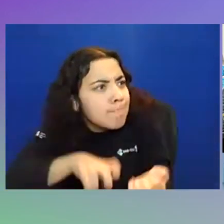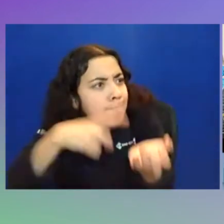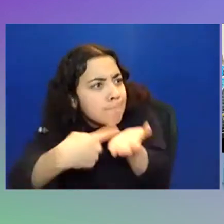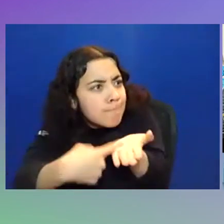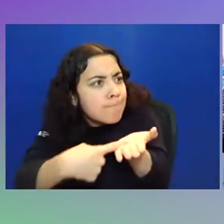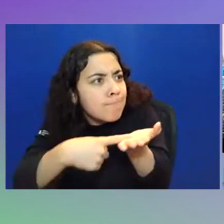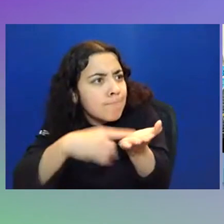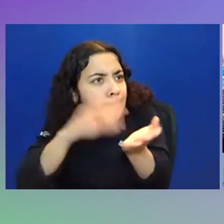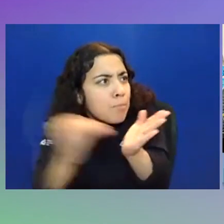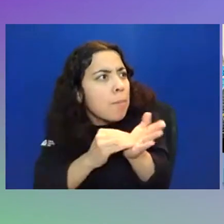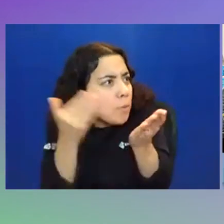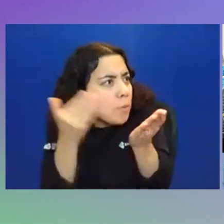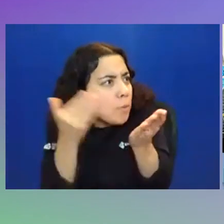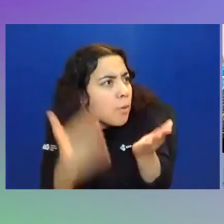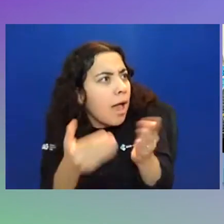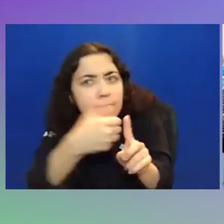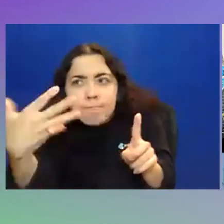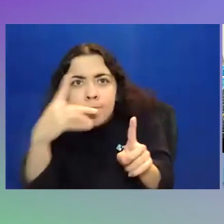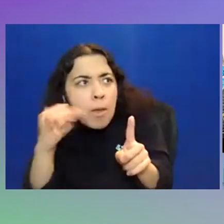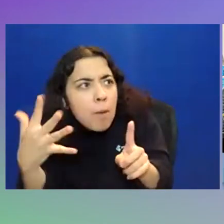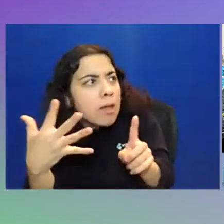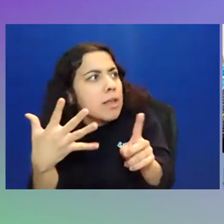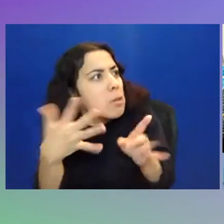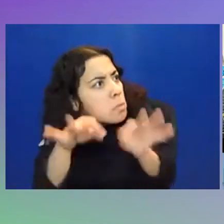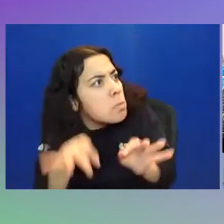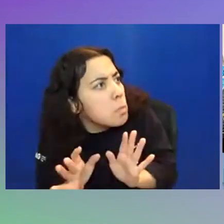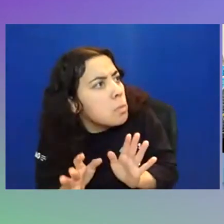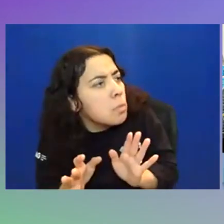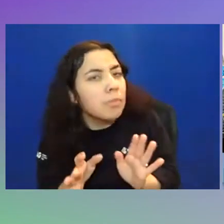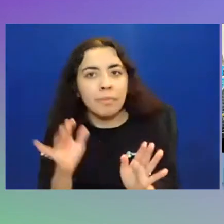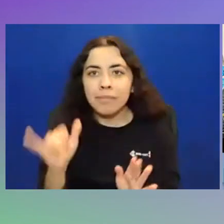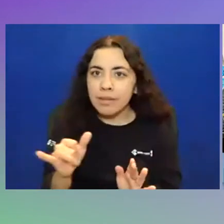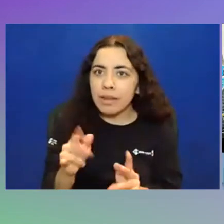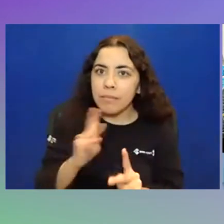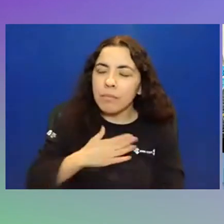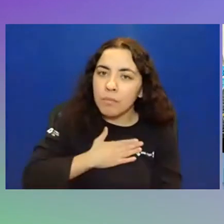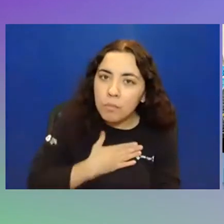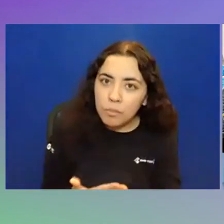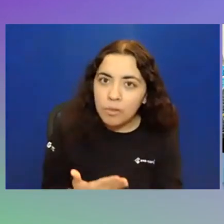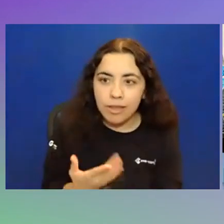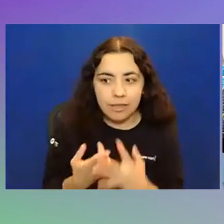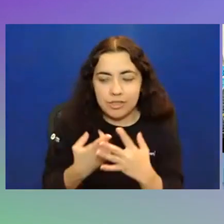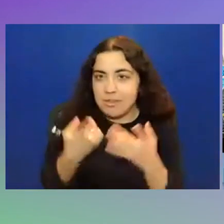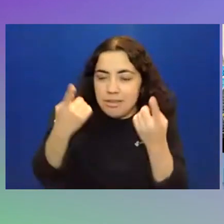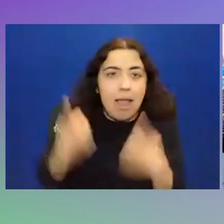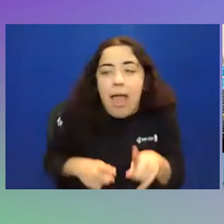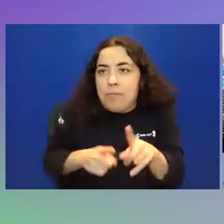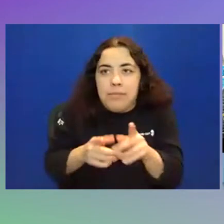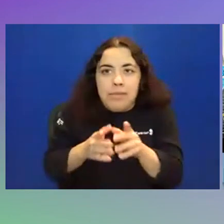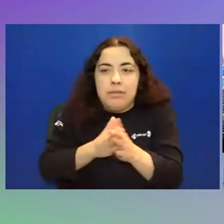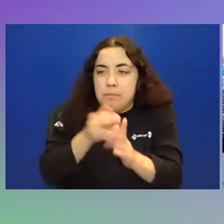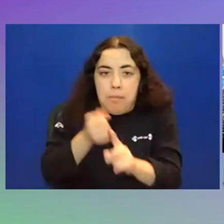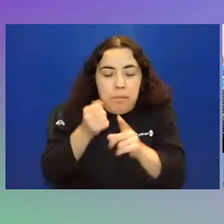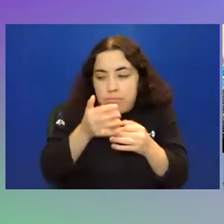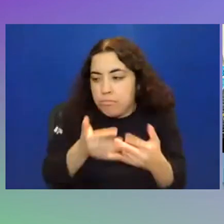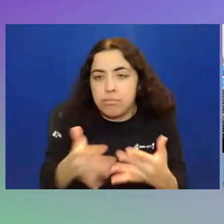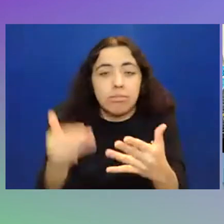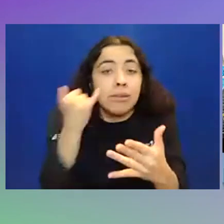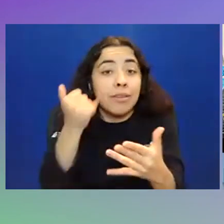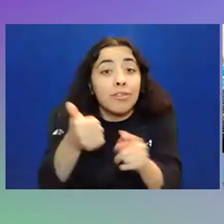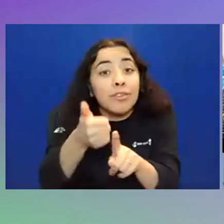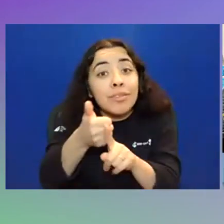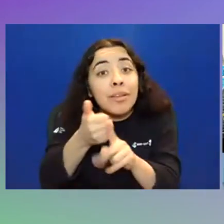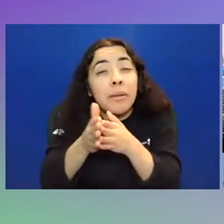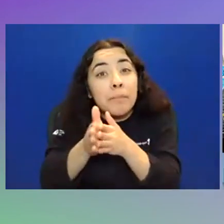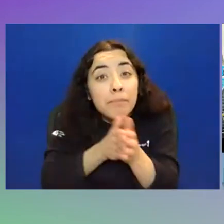starts happening. And if you are passionate, energetic, relationship management can be a little bit of a